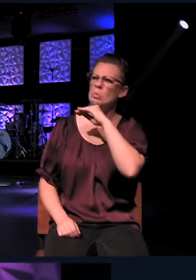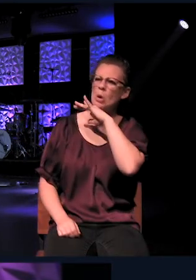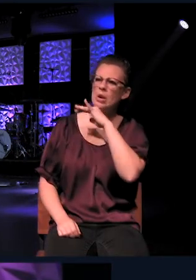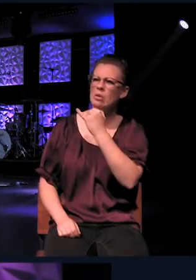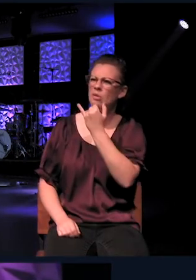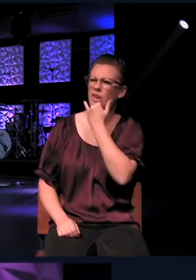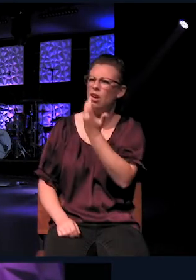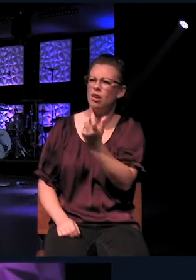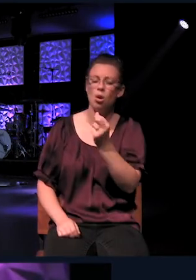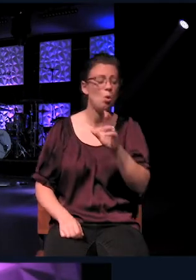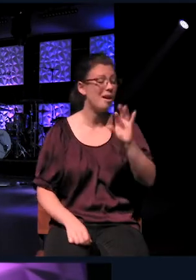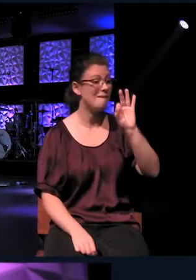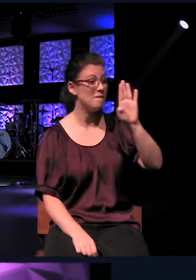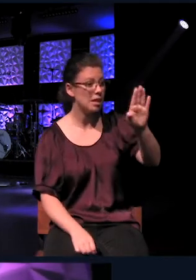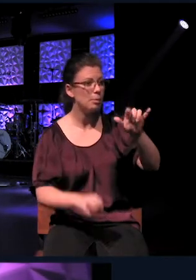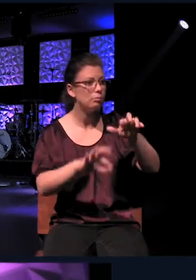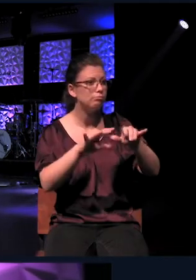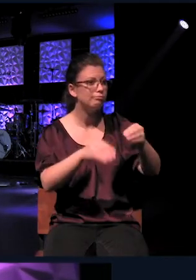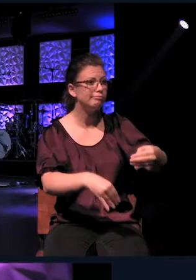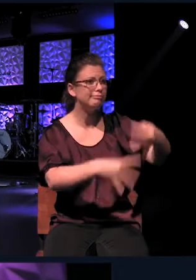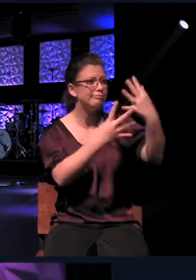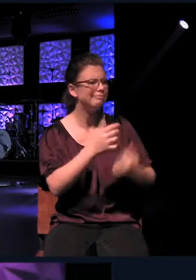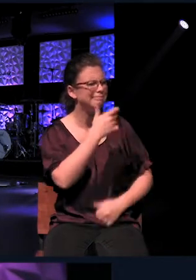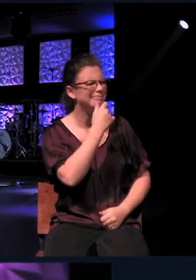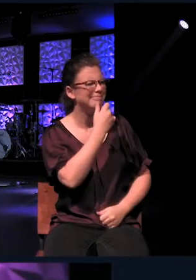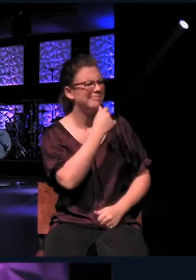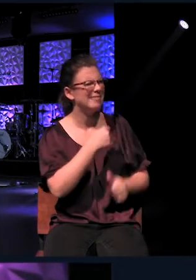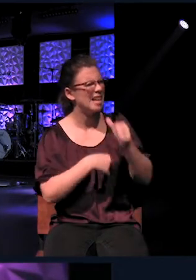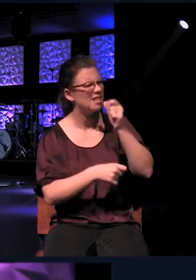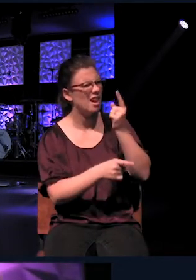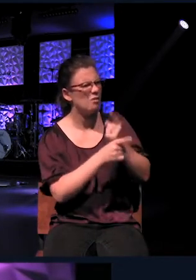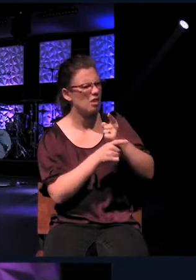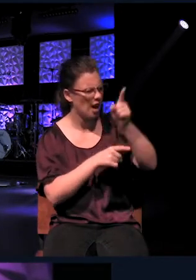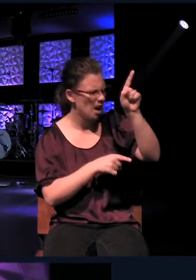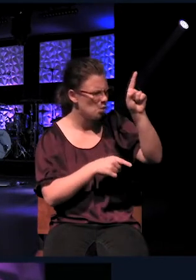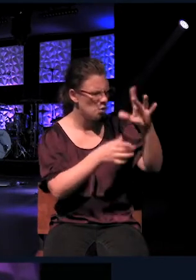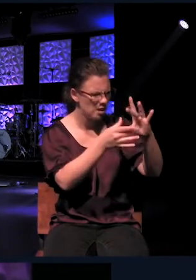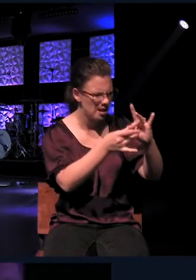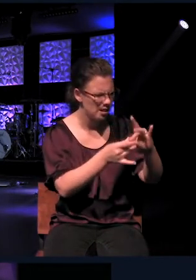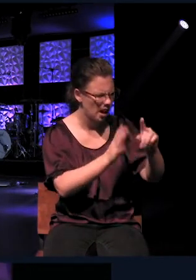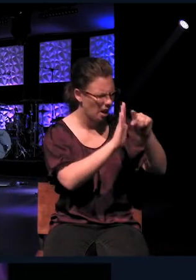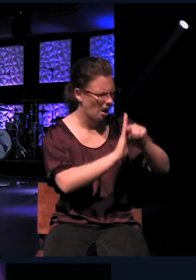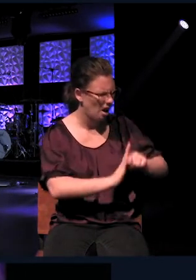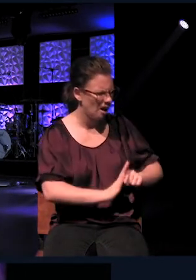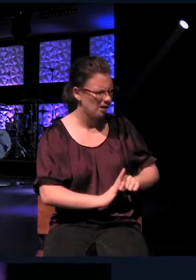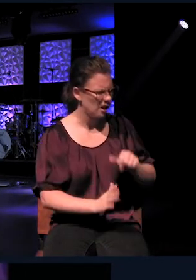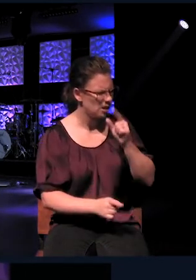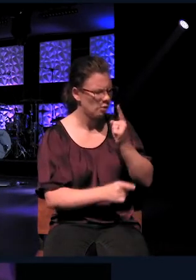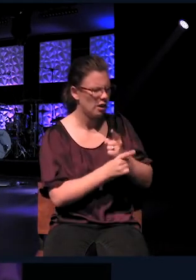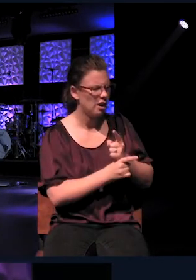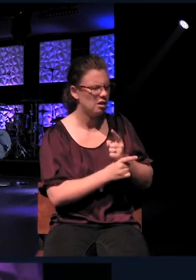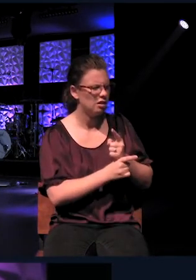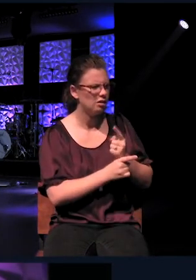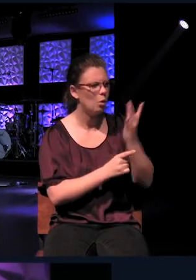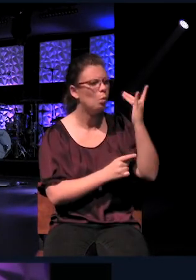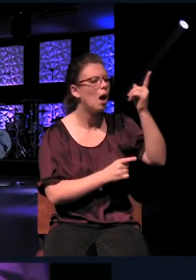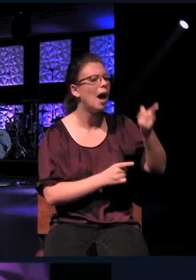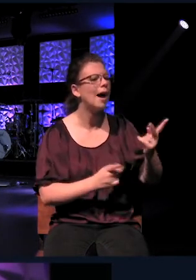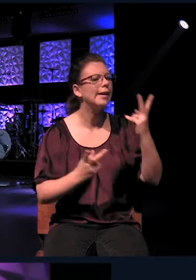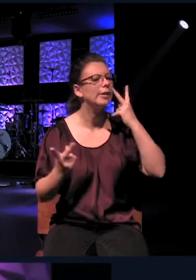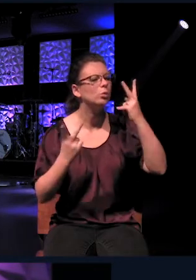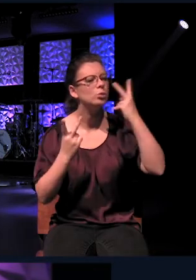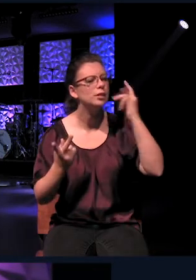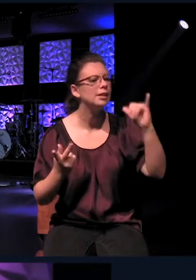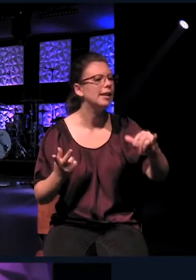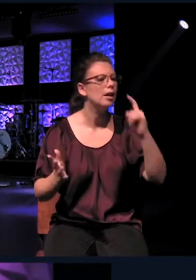aware that something's not right. And the result, that's the result of sin. That's the result